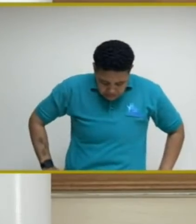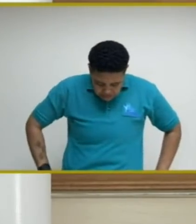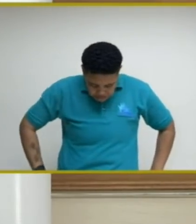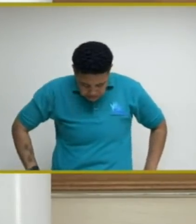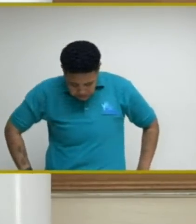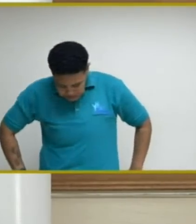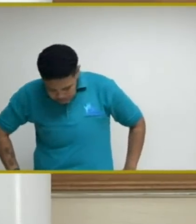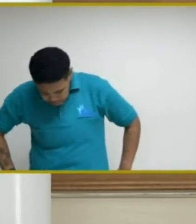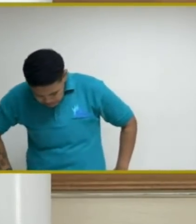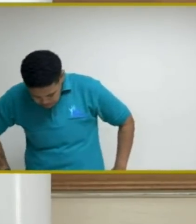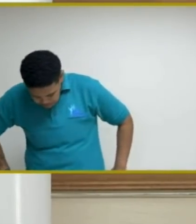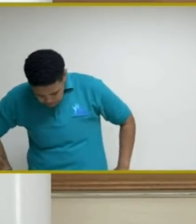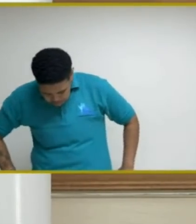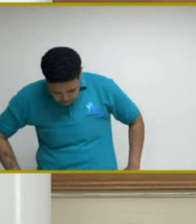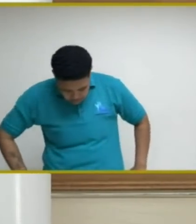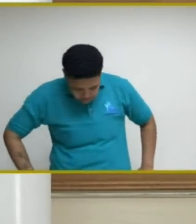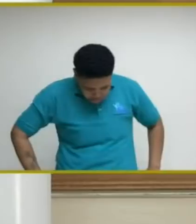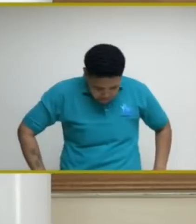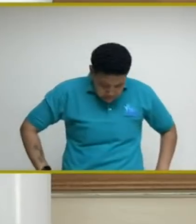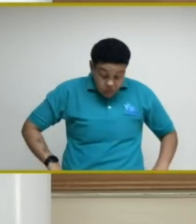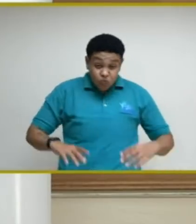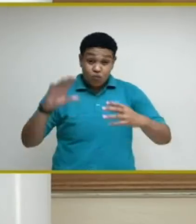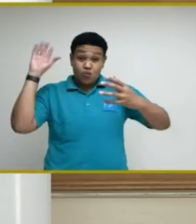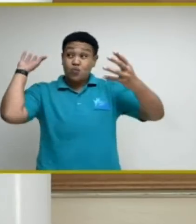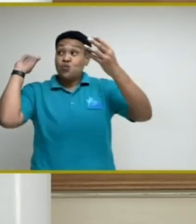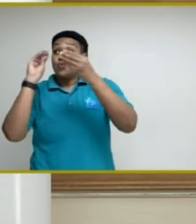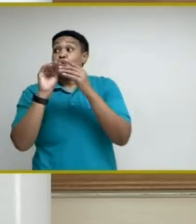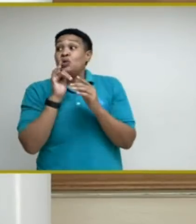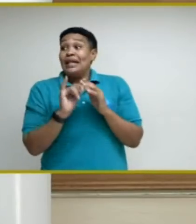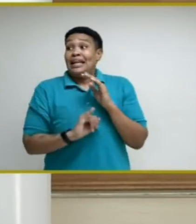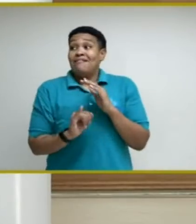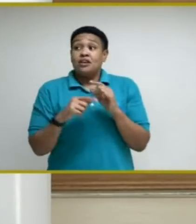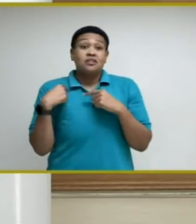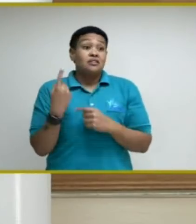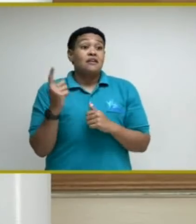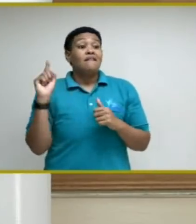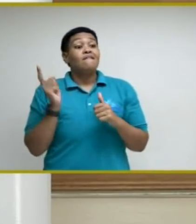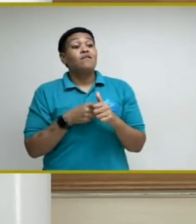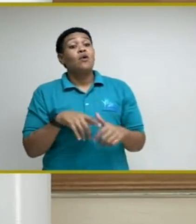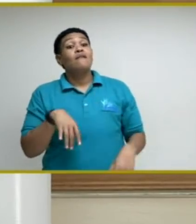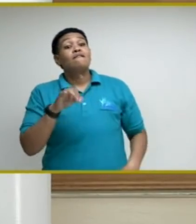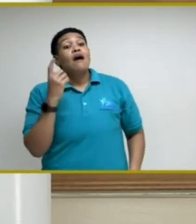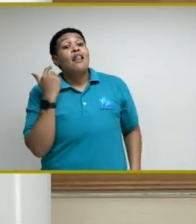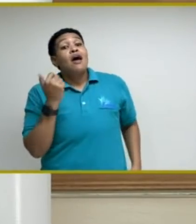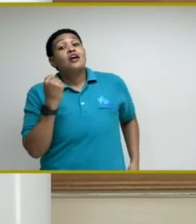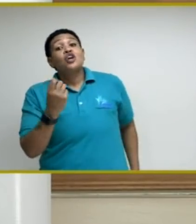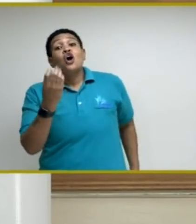case was discovered last year now stands at